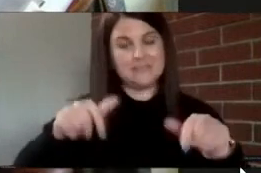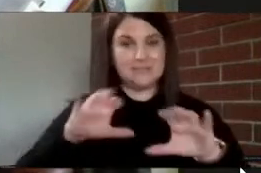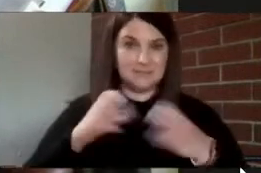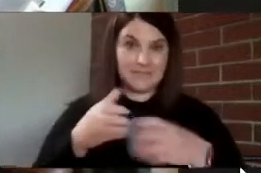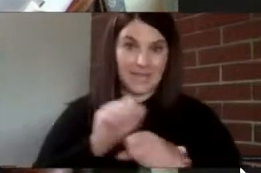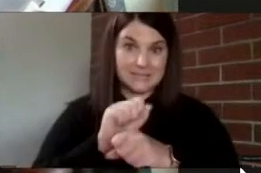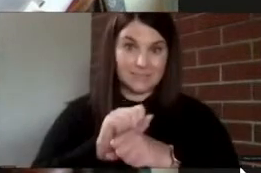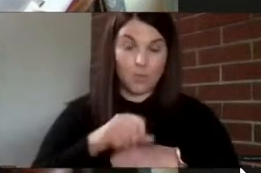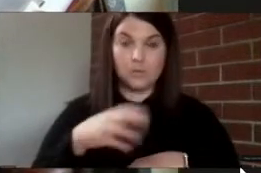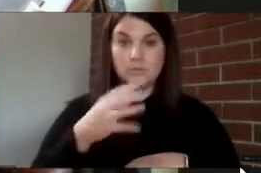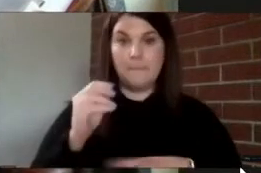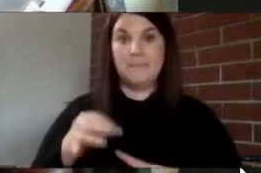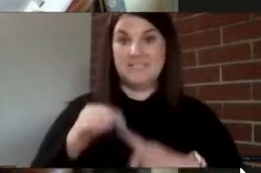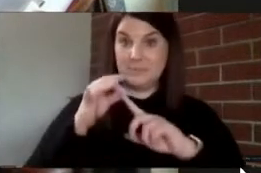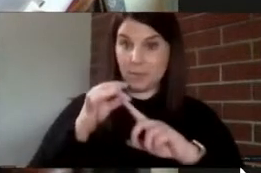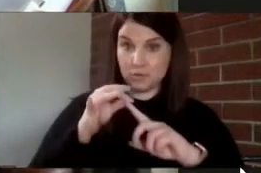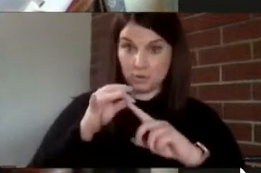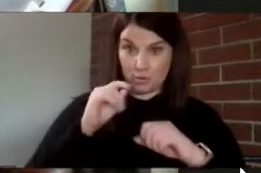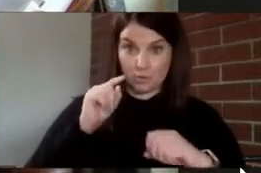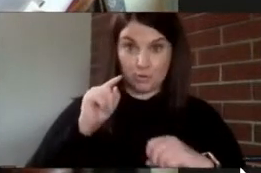especially you,